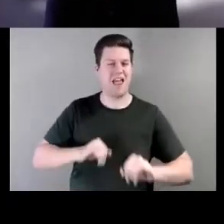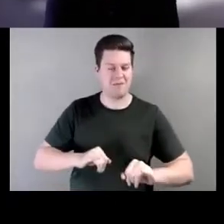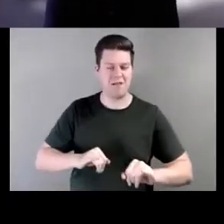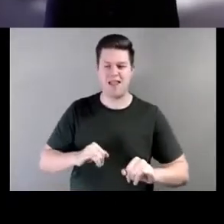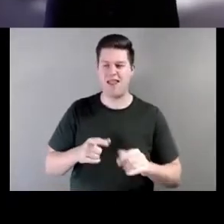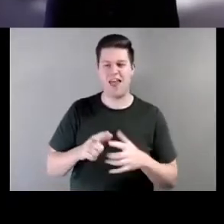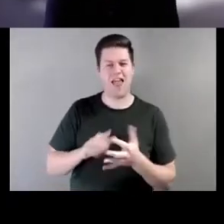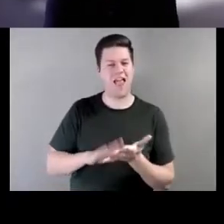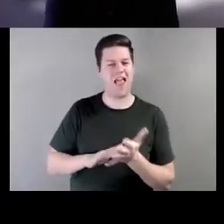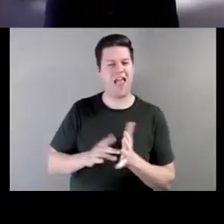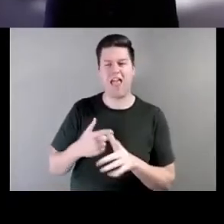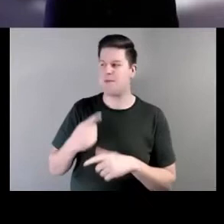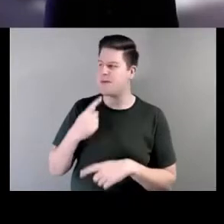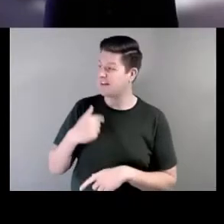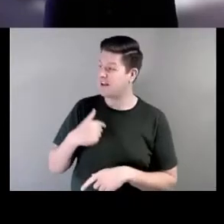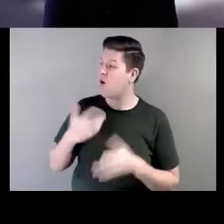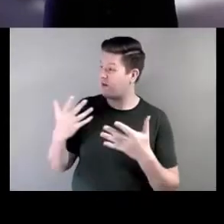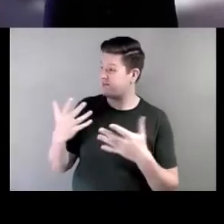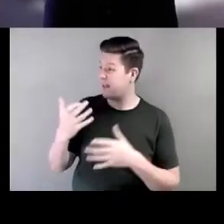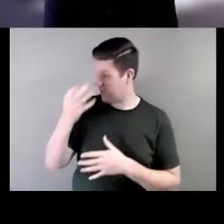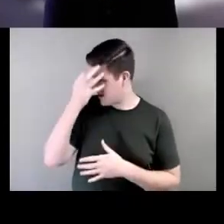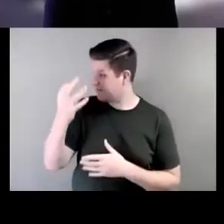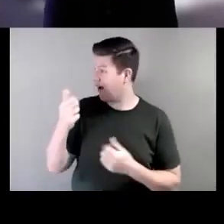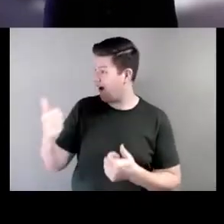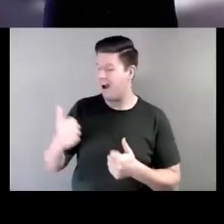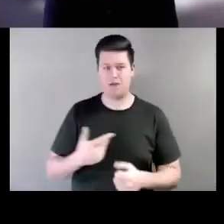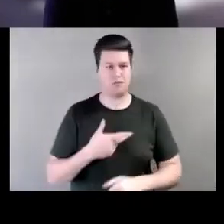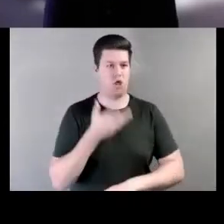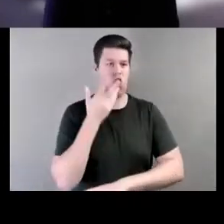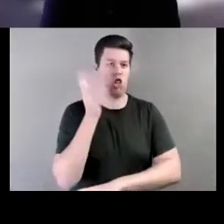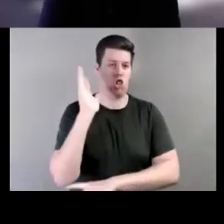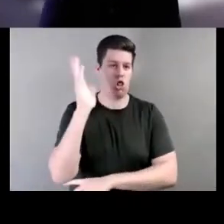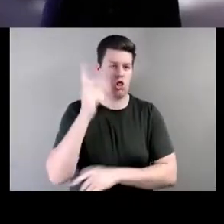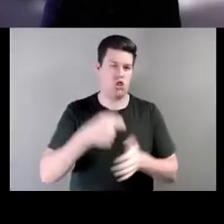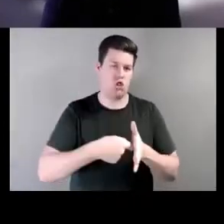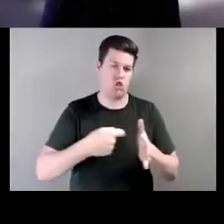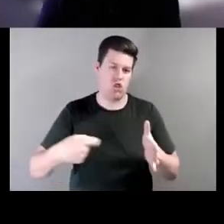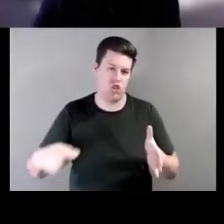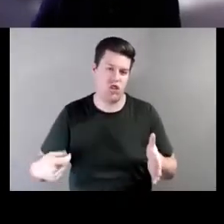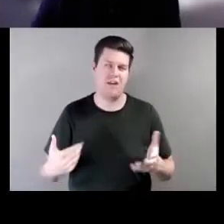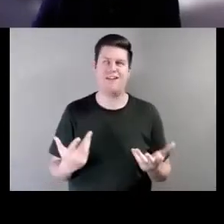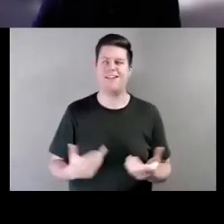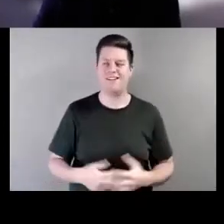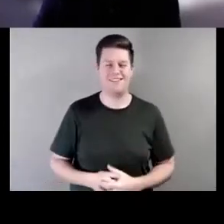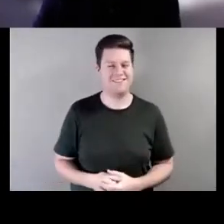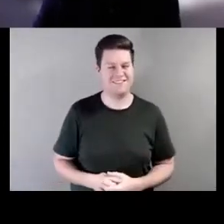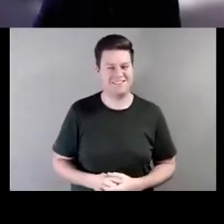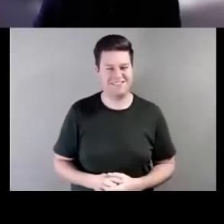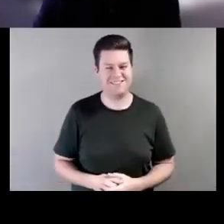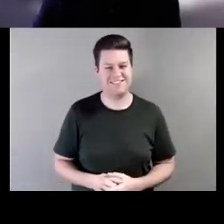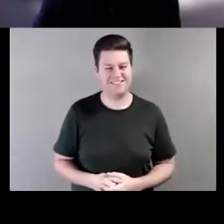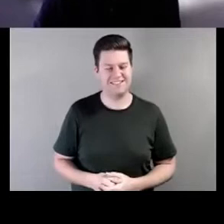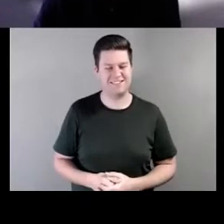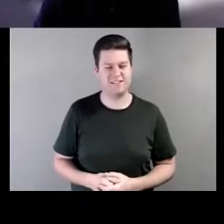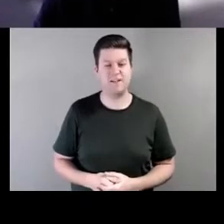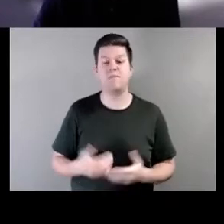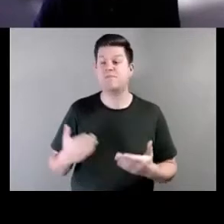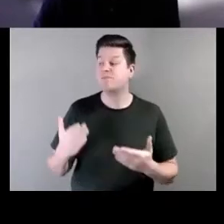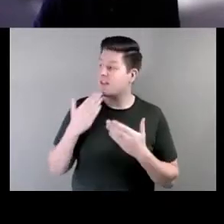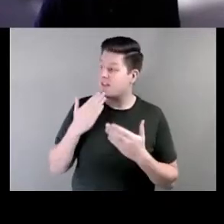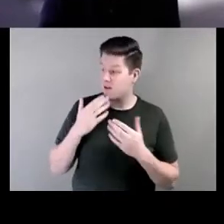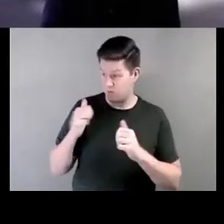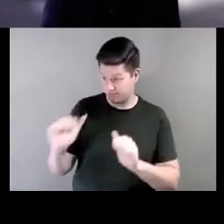take 20. So hopefully that was fairly close. Thank you, Keith. That's great. I think what we'll do is we'll move on and hear